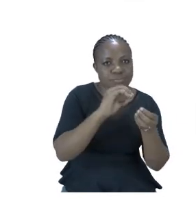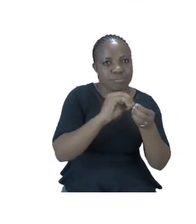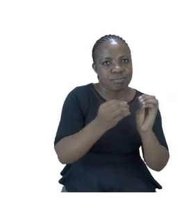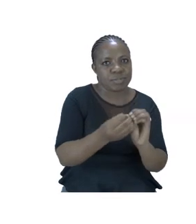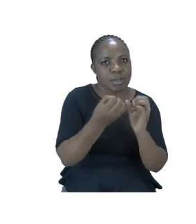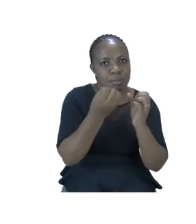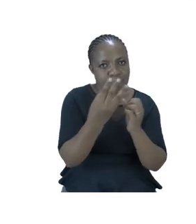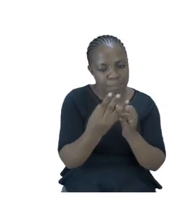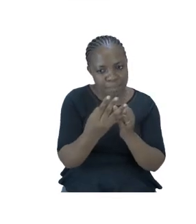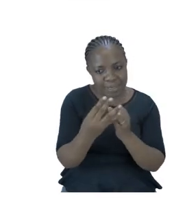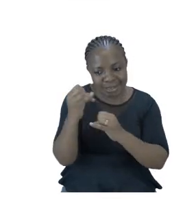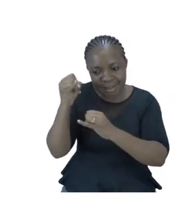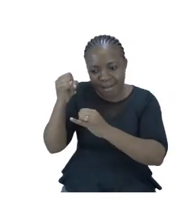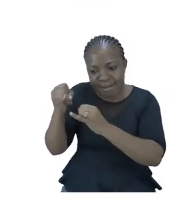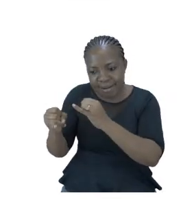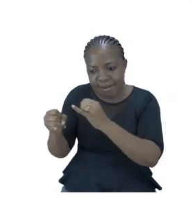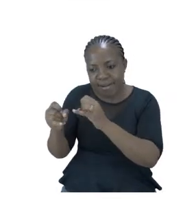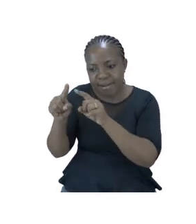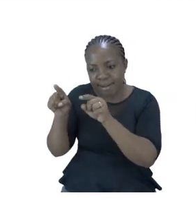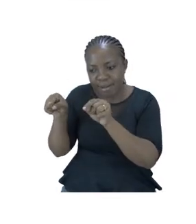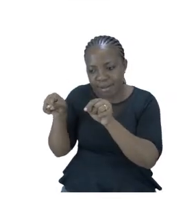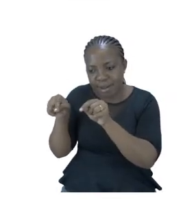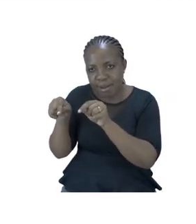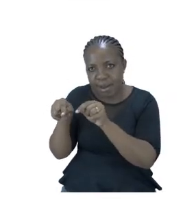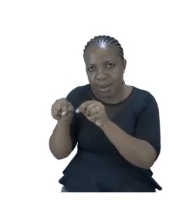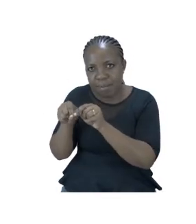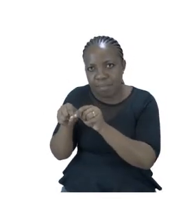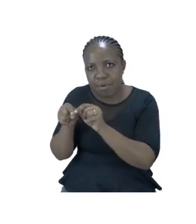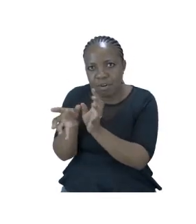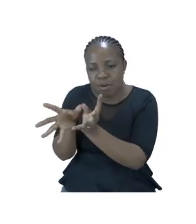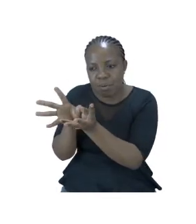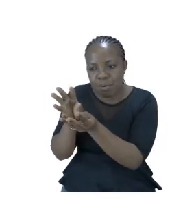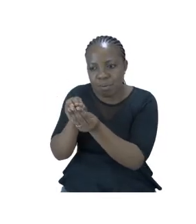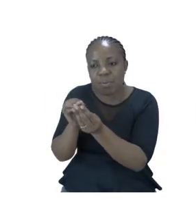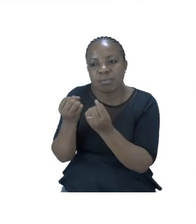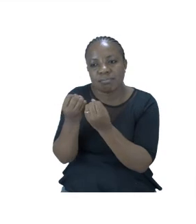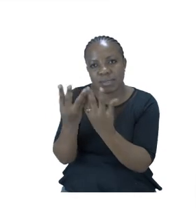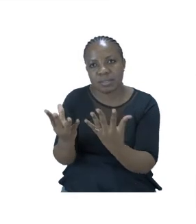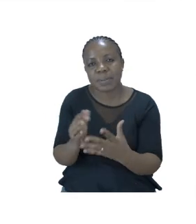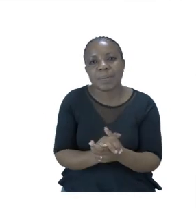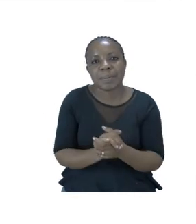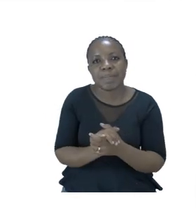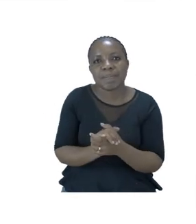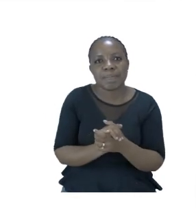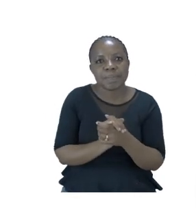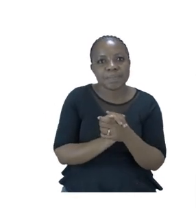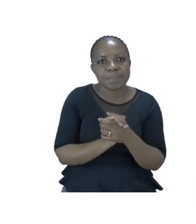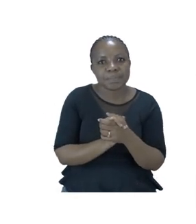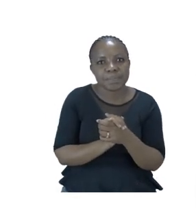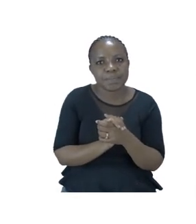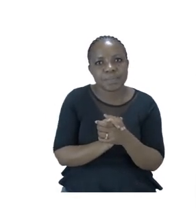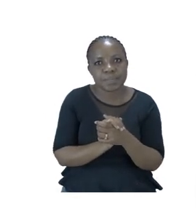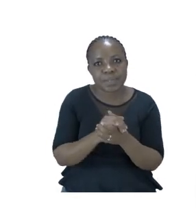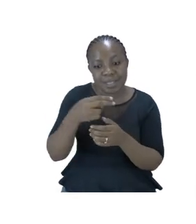answer in the box after the equals sign. Now, the equals